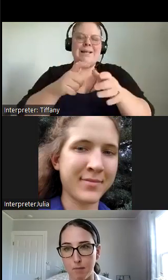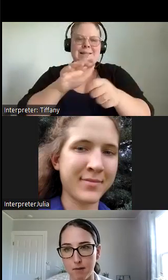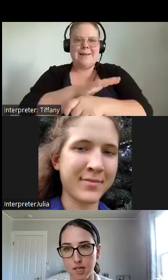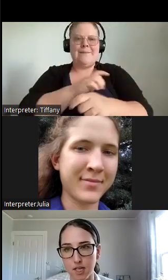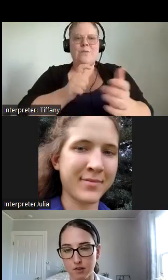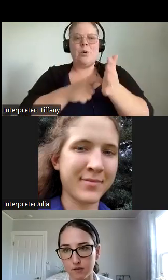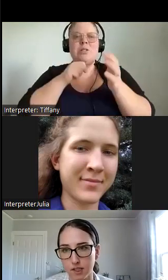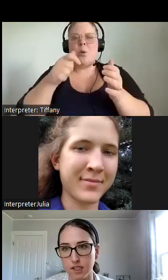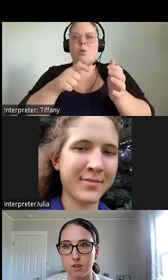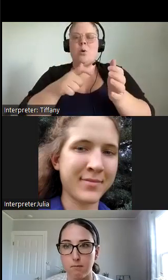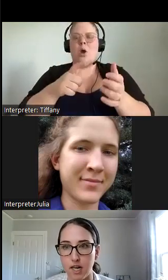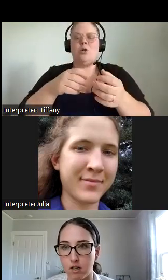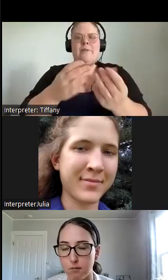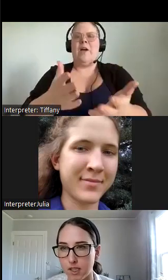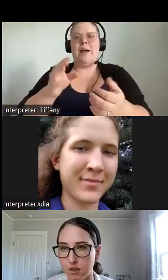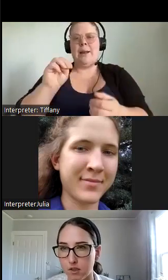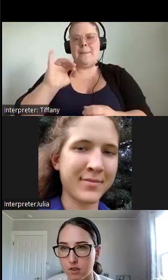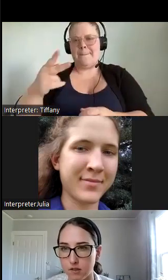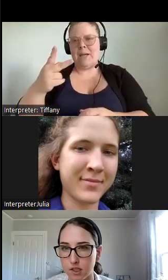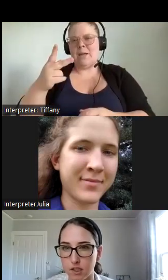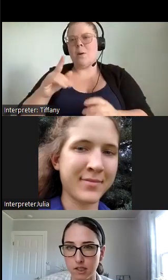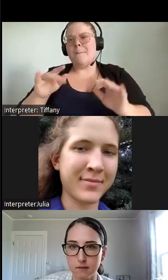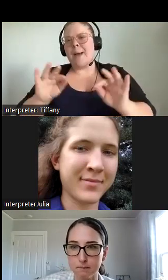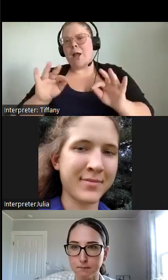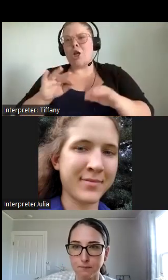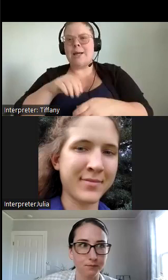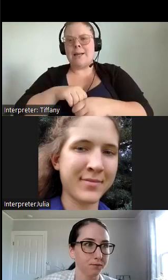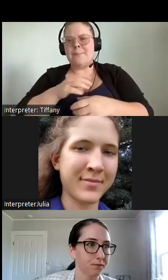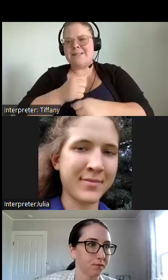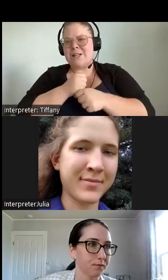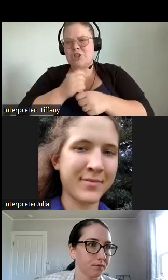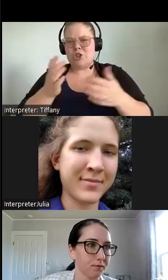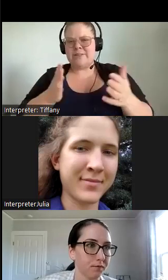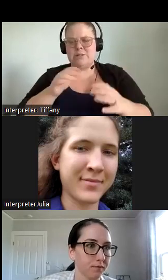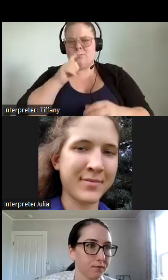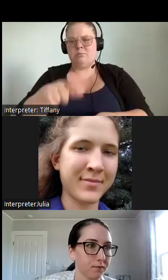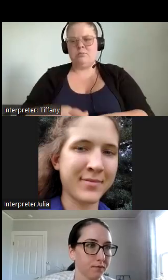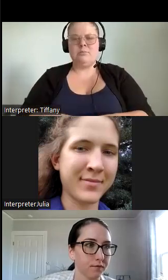providing MIP services or minor in possession services.